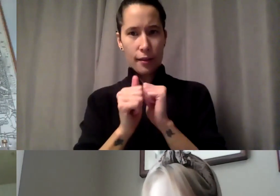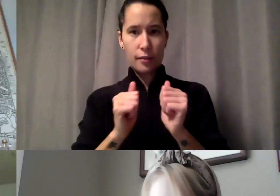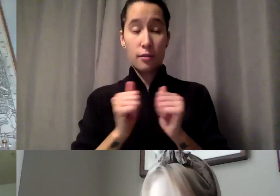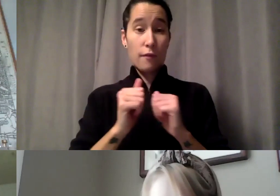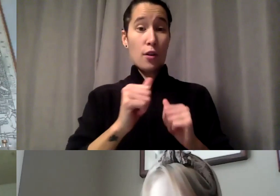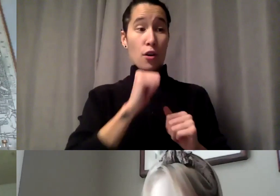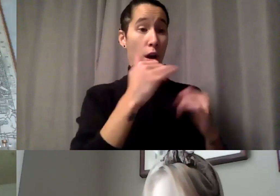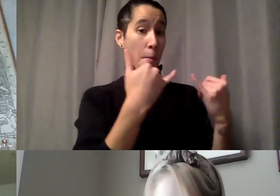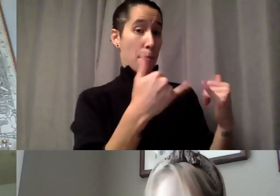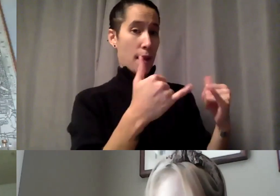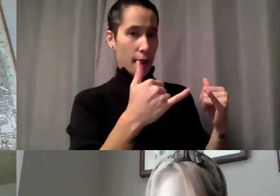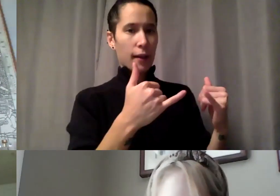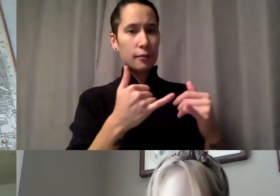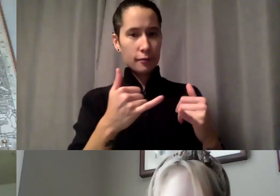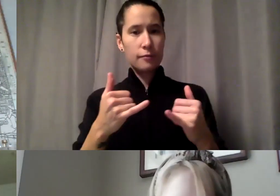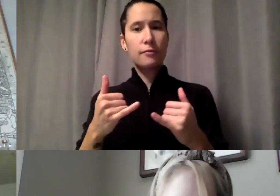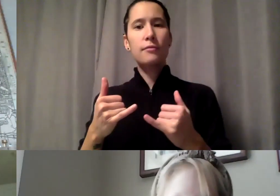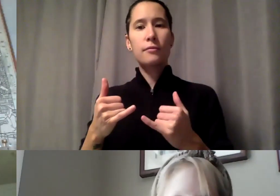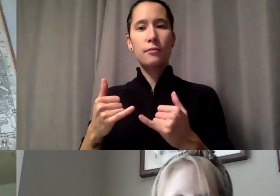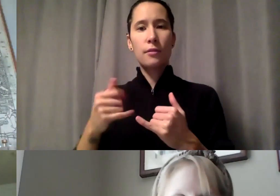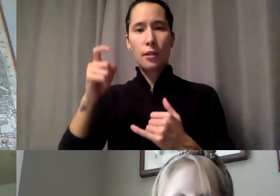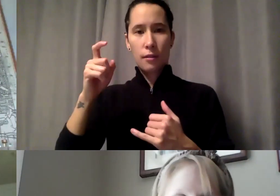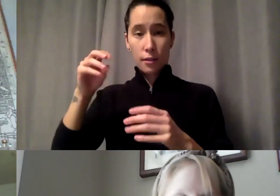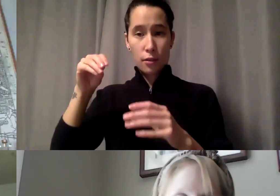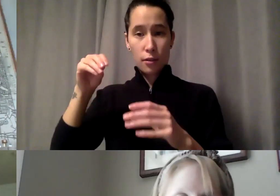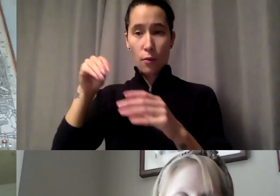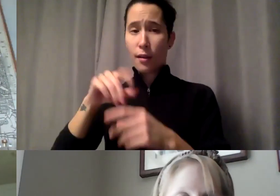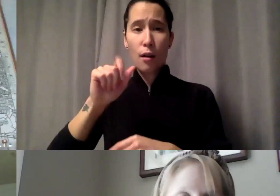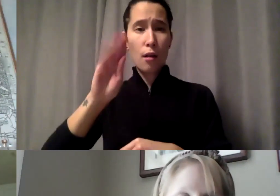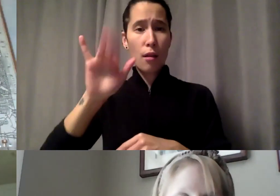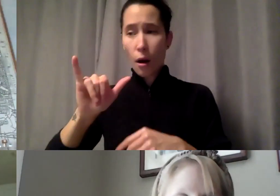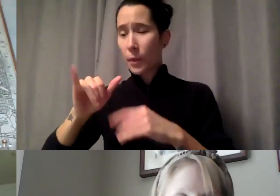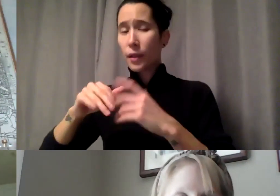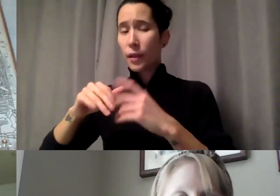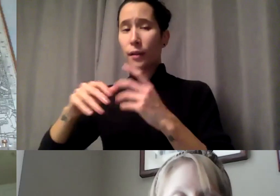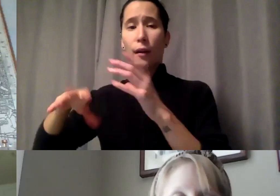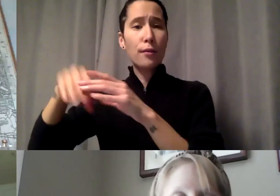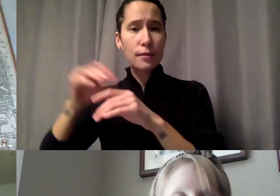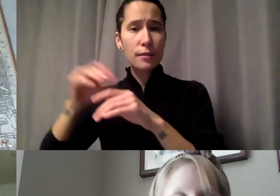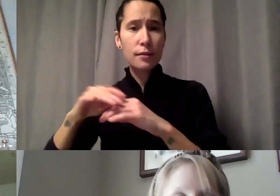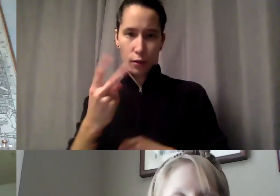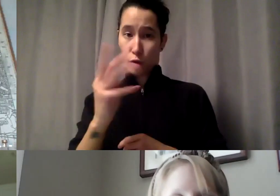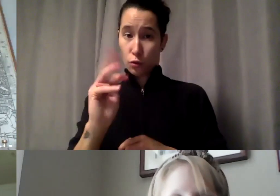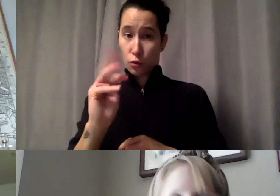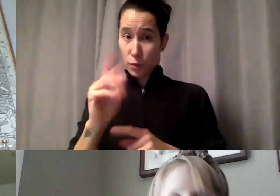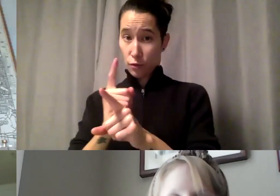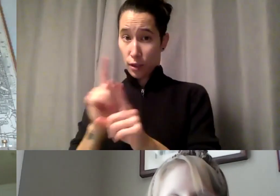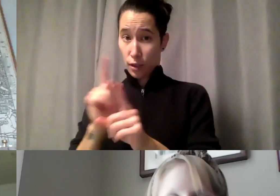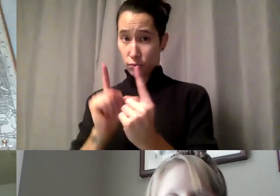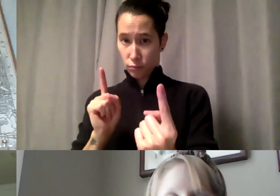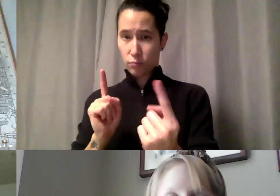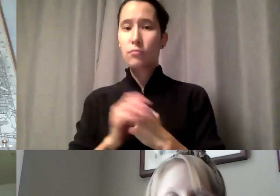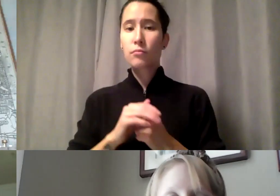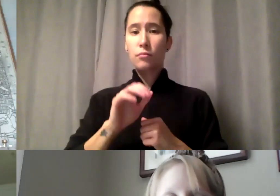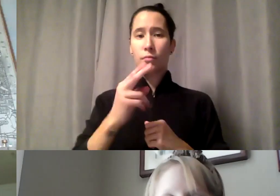field of play, just to confirm that's 2 meters in the lobby. Yeah. Okay. Can I add to this one, Shauna? I think